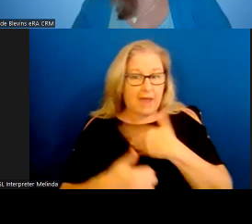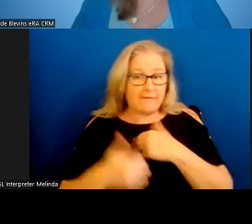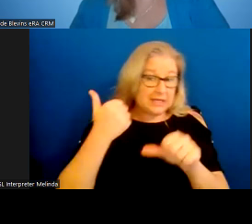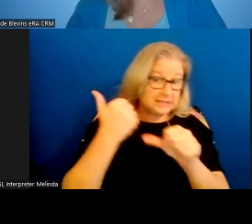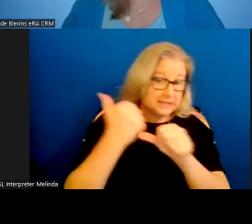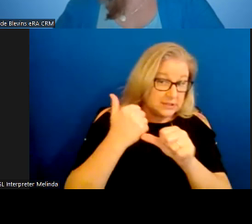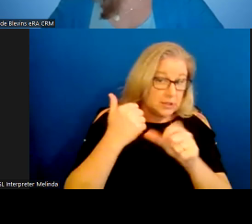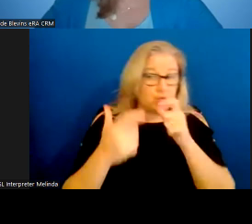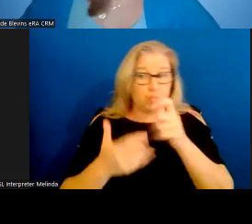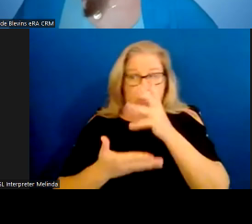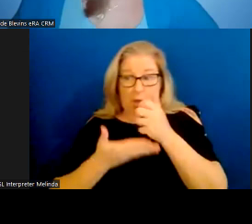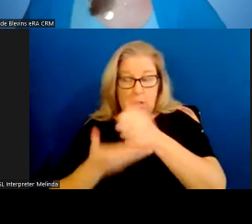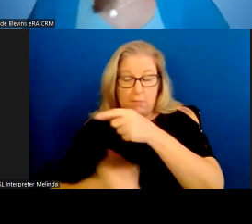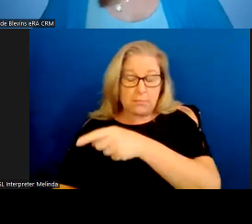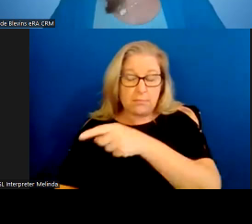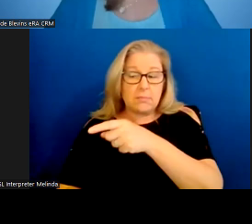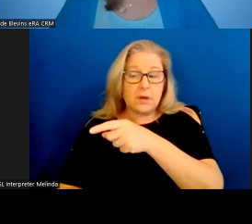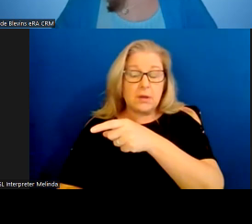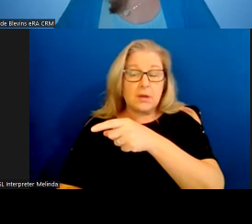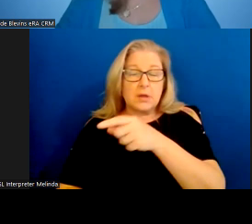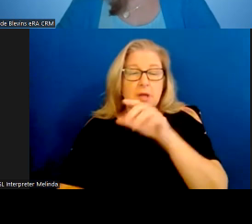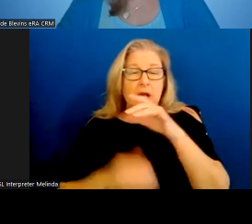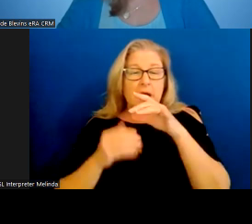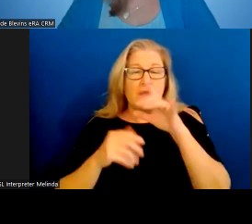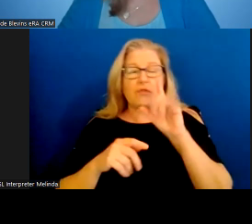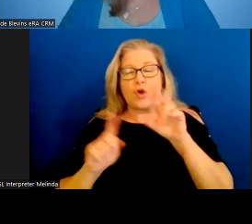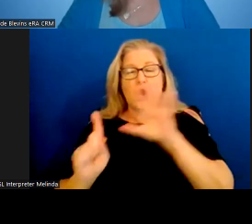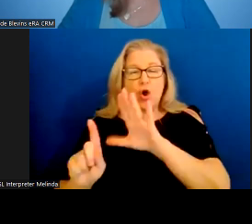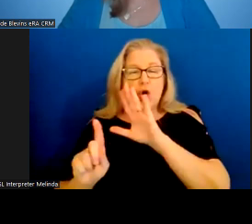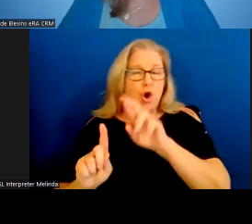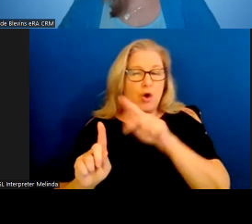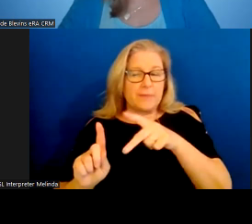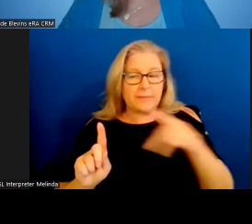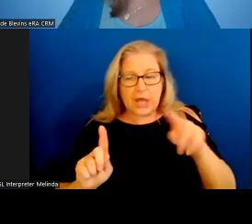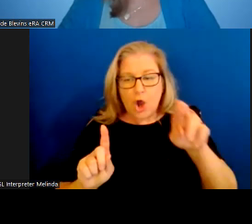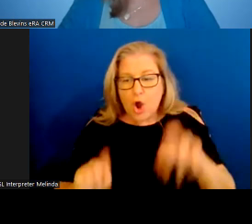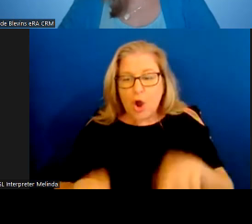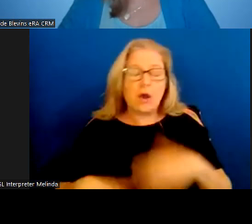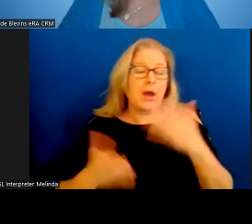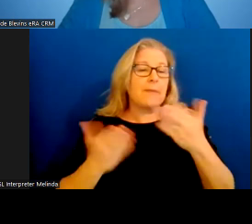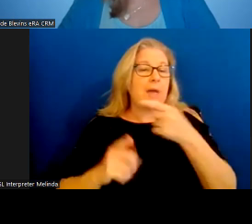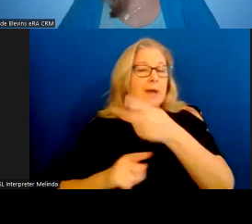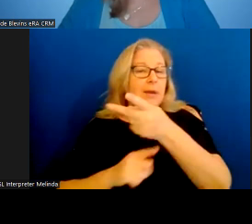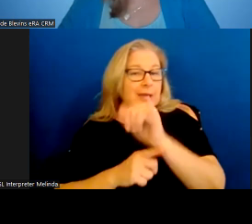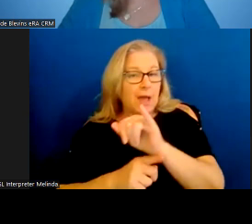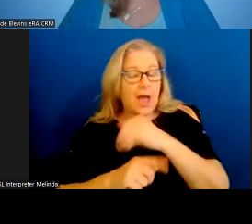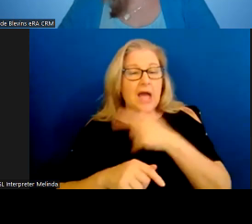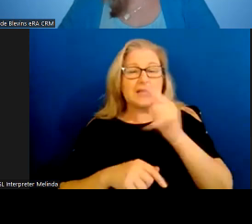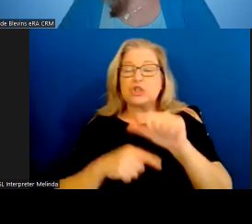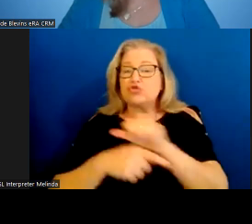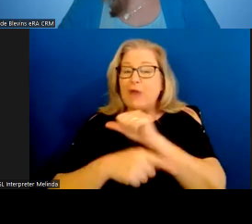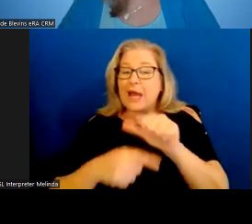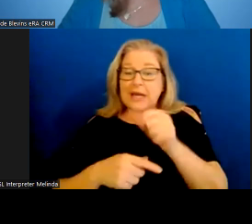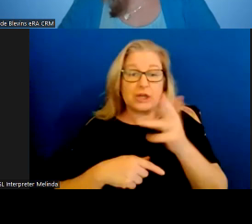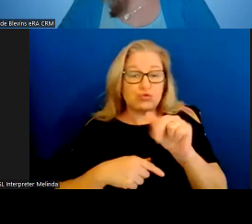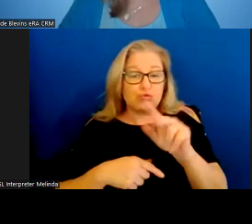going to help them complete their RPPR. Maybe they are a PI that has a training grant. They'd like someone